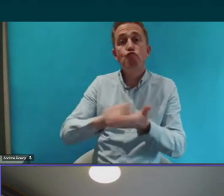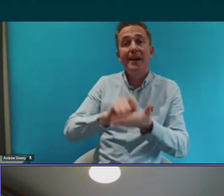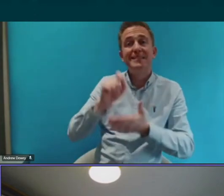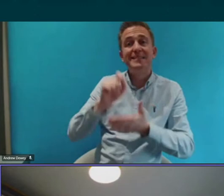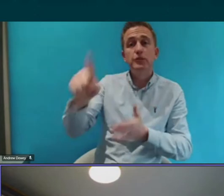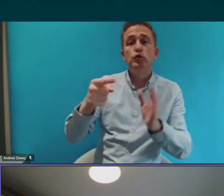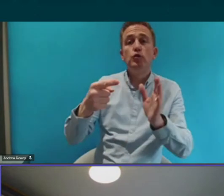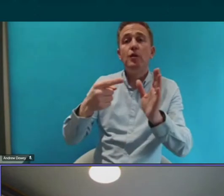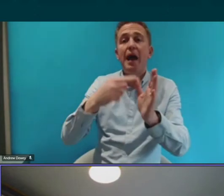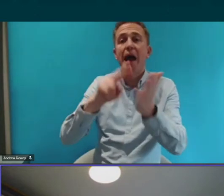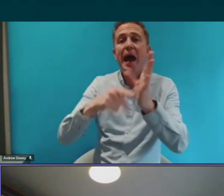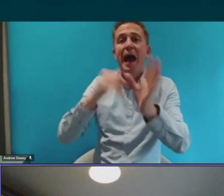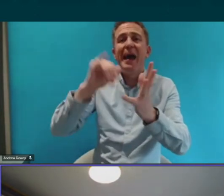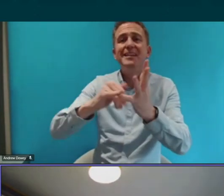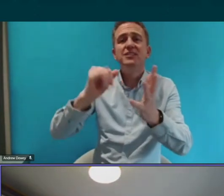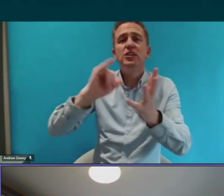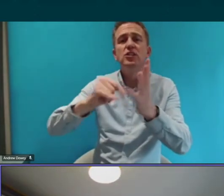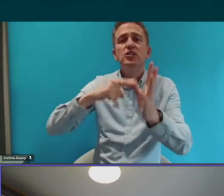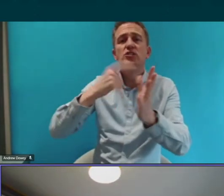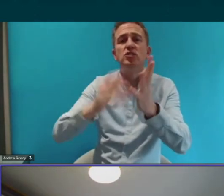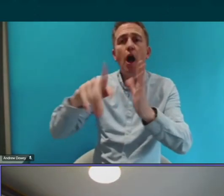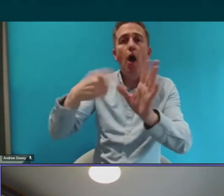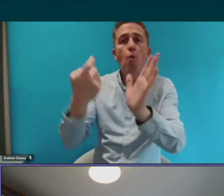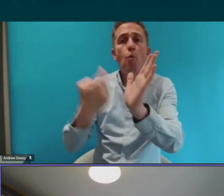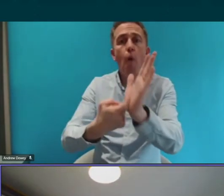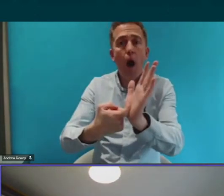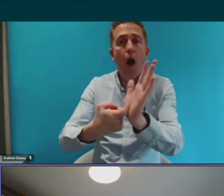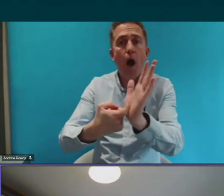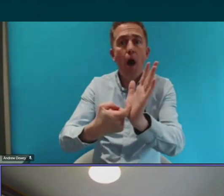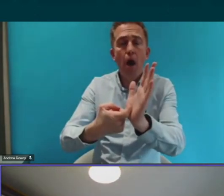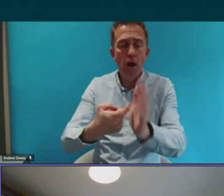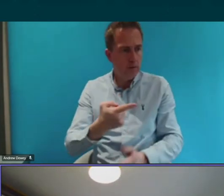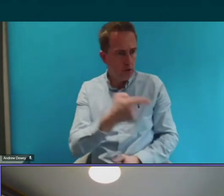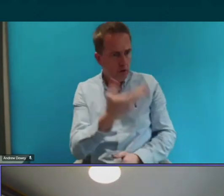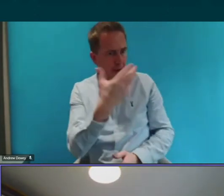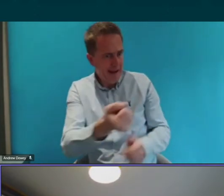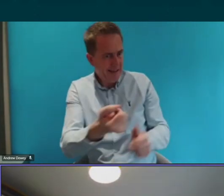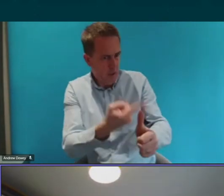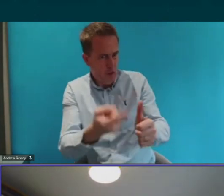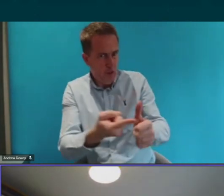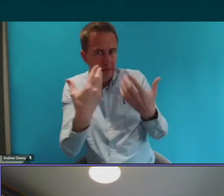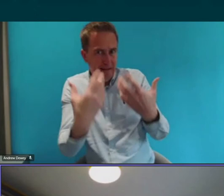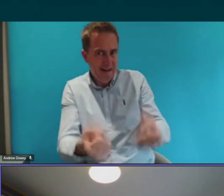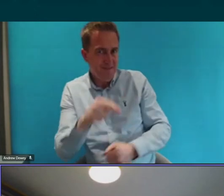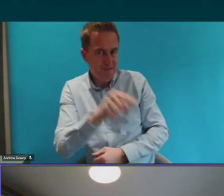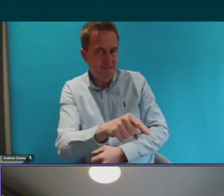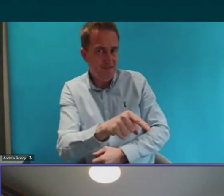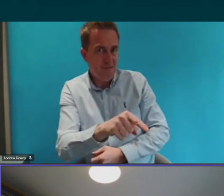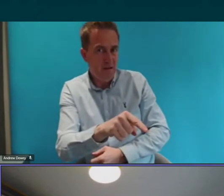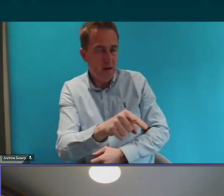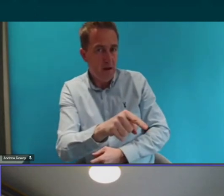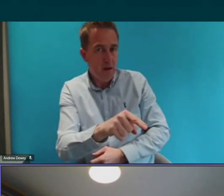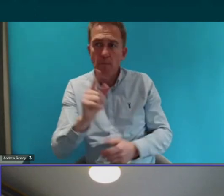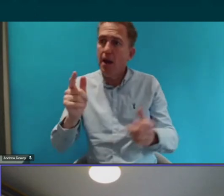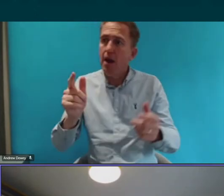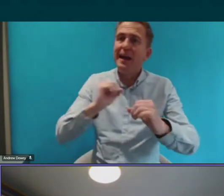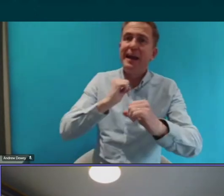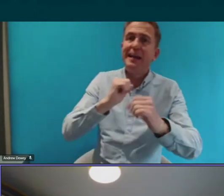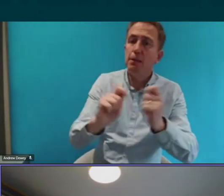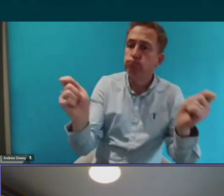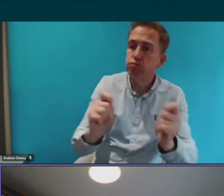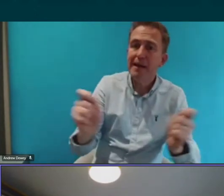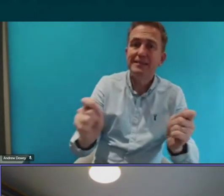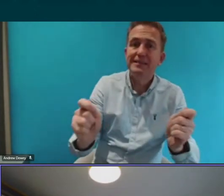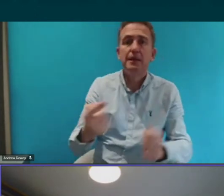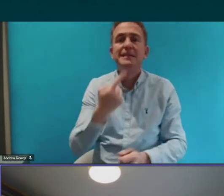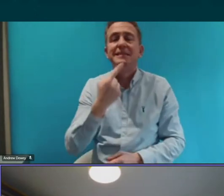Sauer, MSP, she does have the authority, even though he stated within the press that Labour